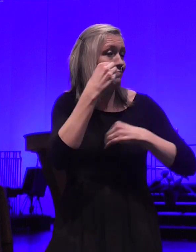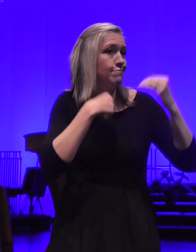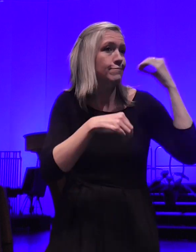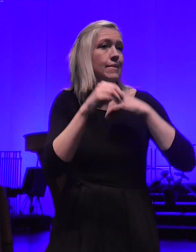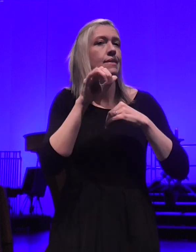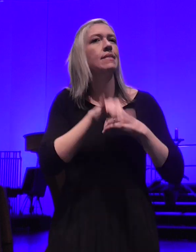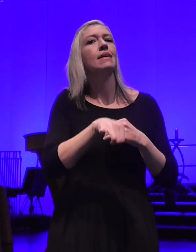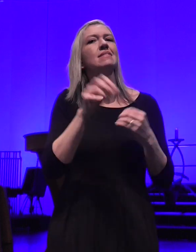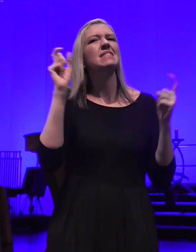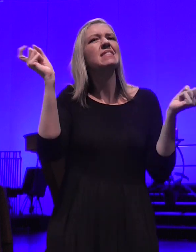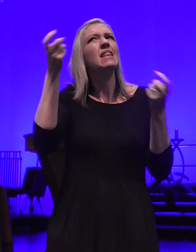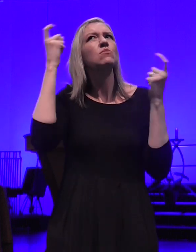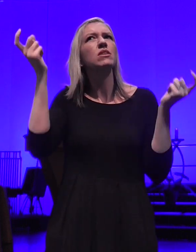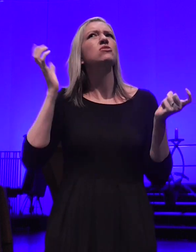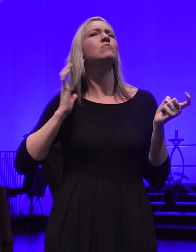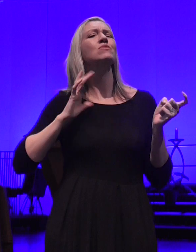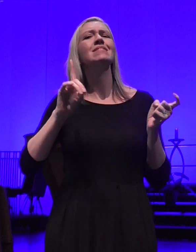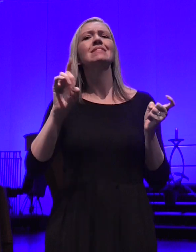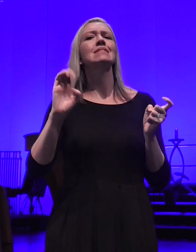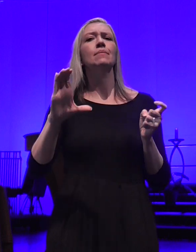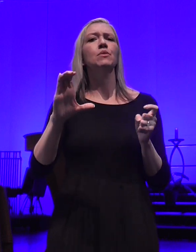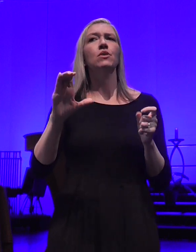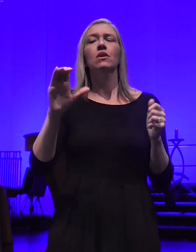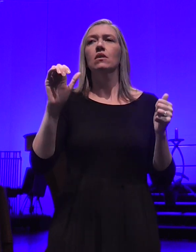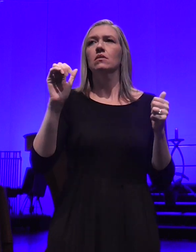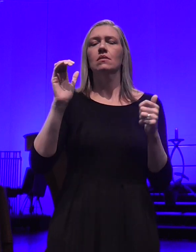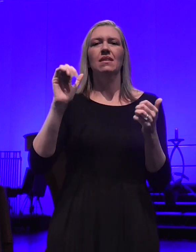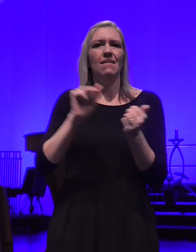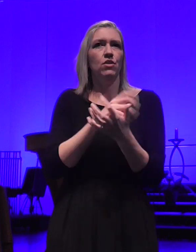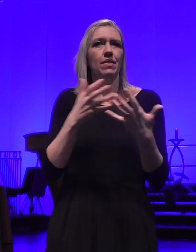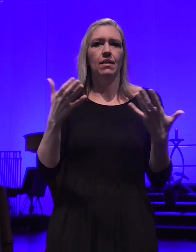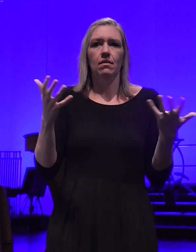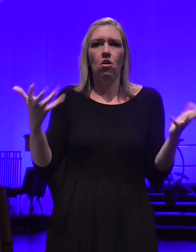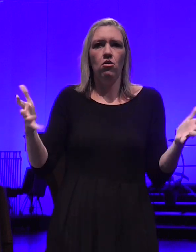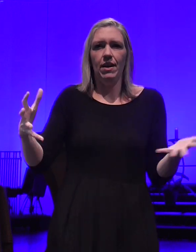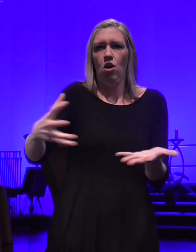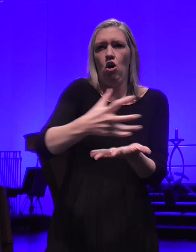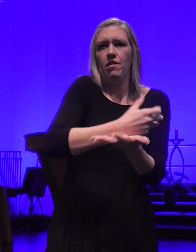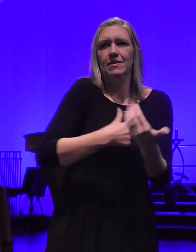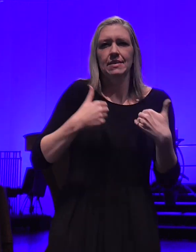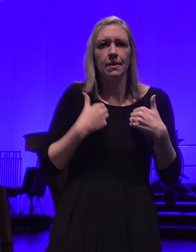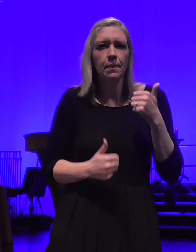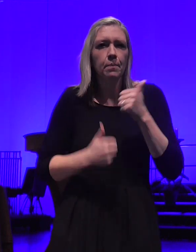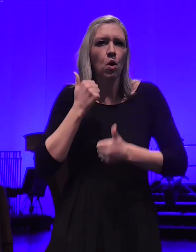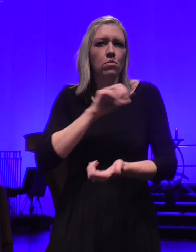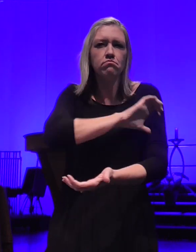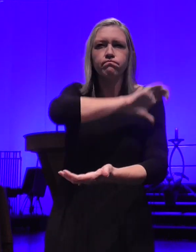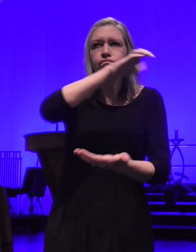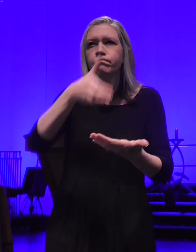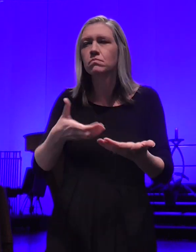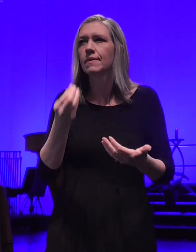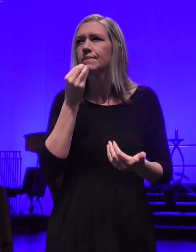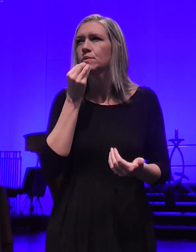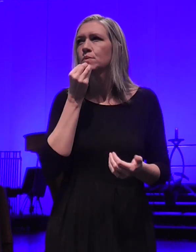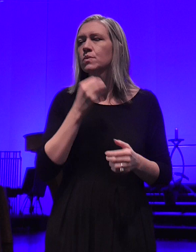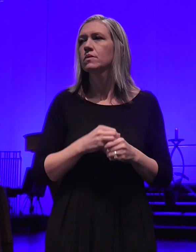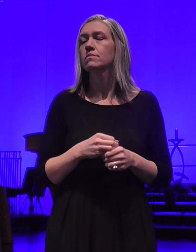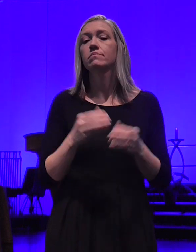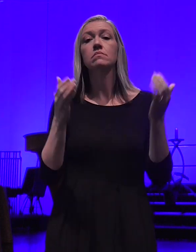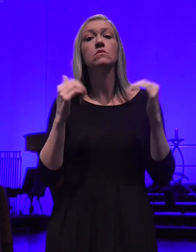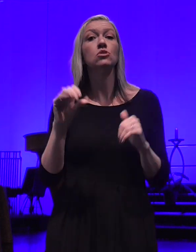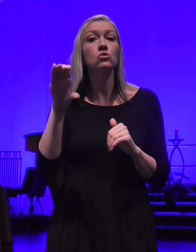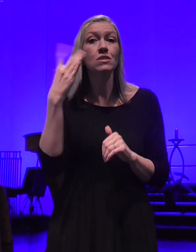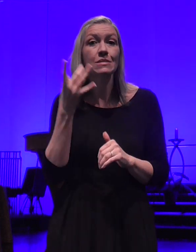the celebration that December used to be the time when all was harvested, when we had the most food. Those Christmas lights